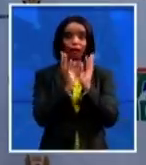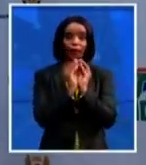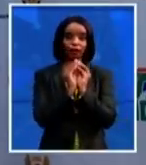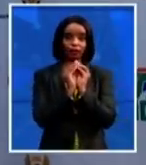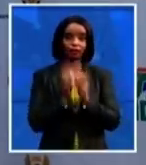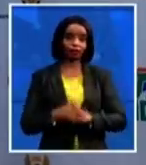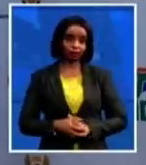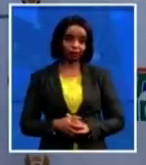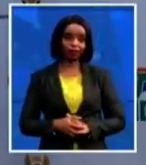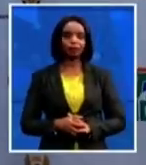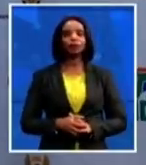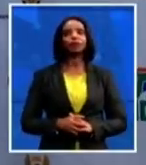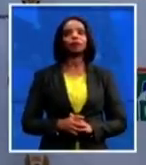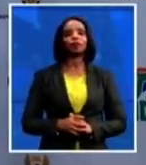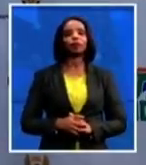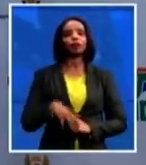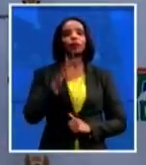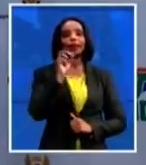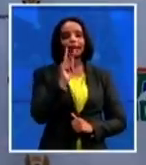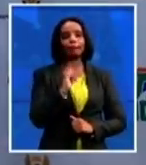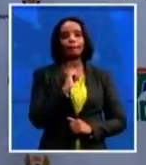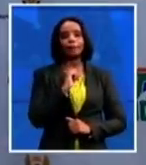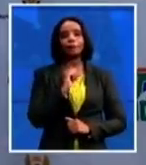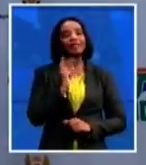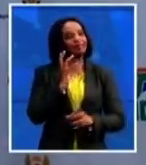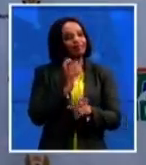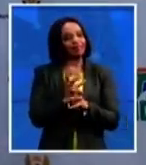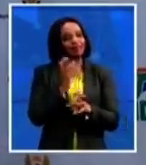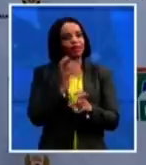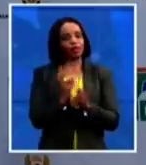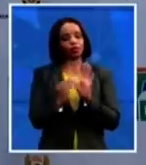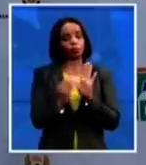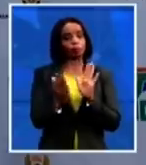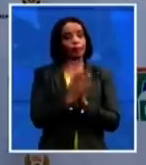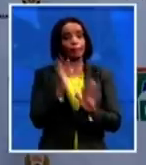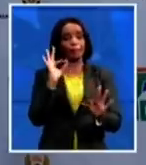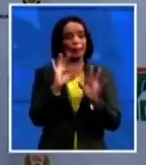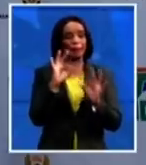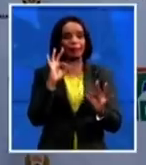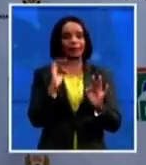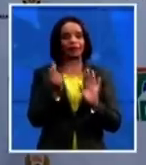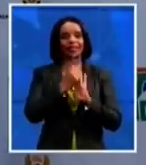It's difficult to have a specific date on that one until the national the